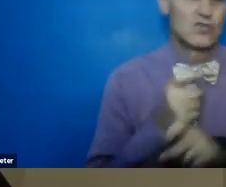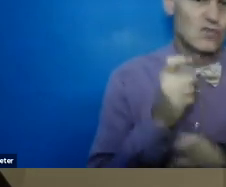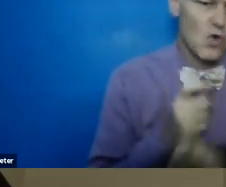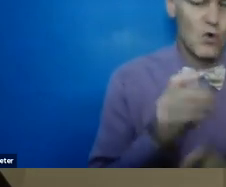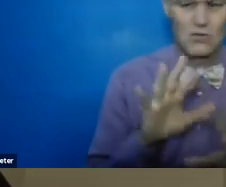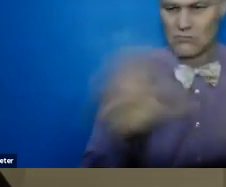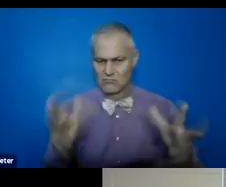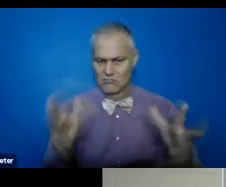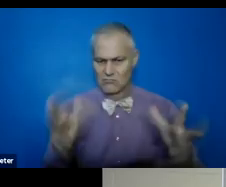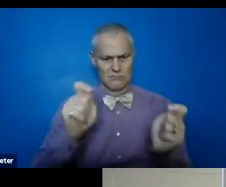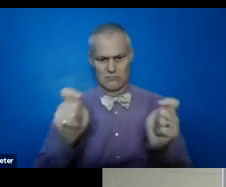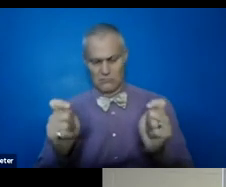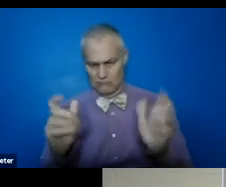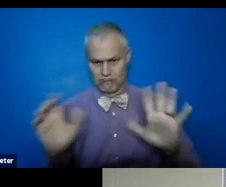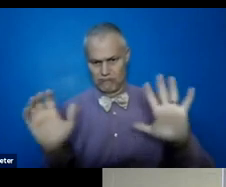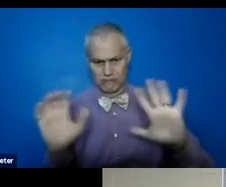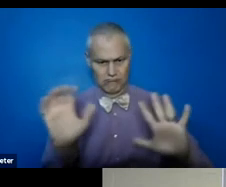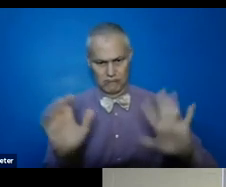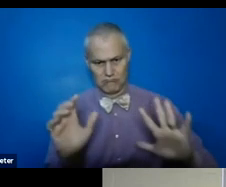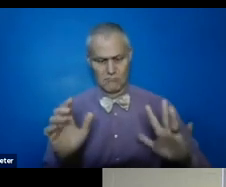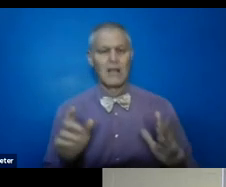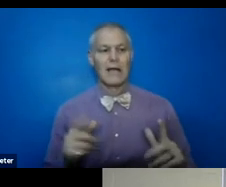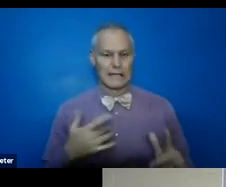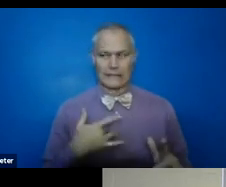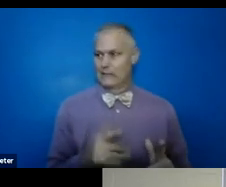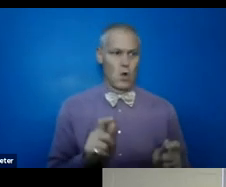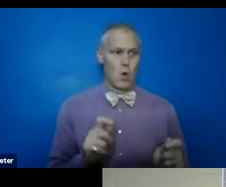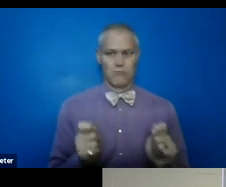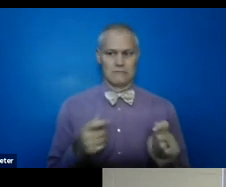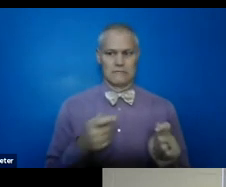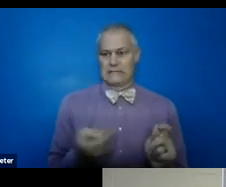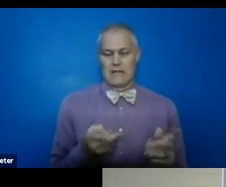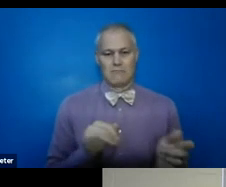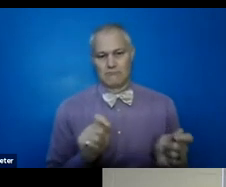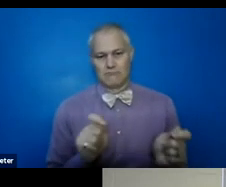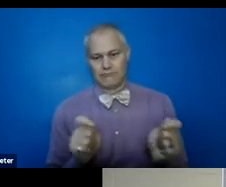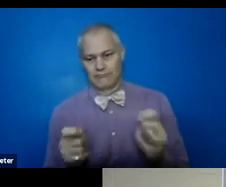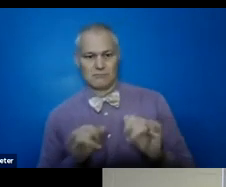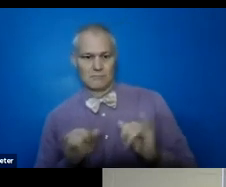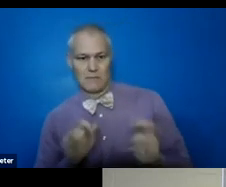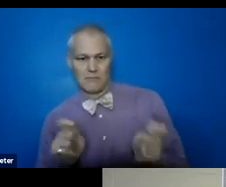about, um, then an individual is much more likely to track with that group than just on their own.